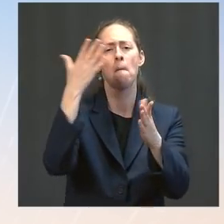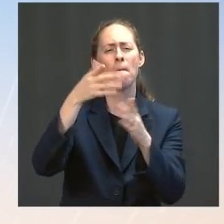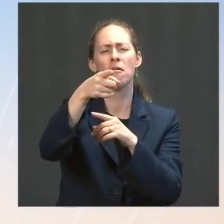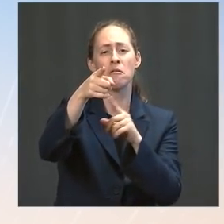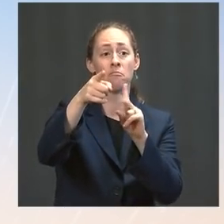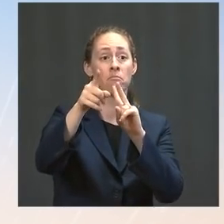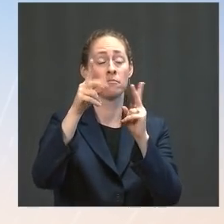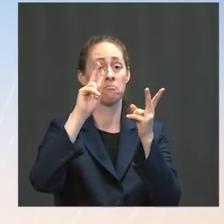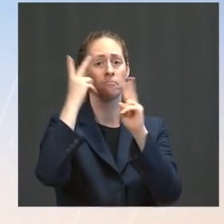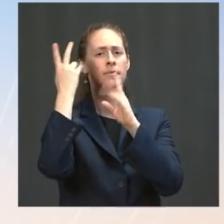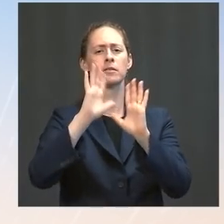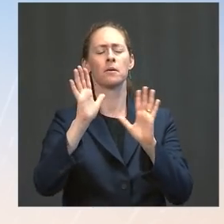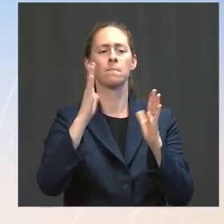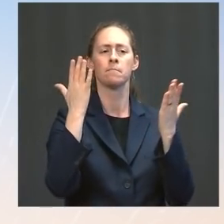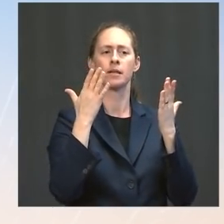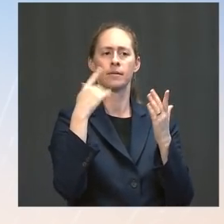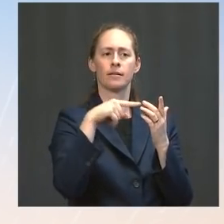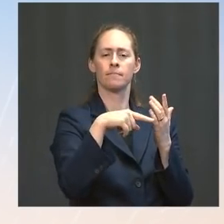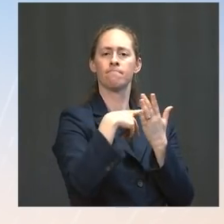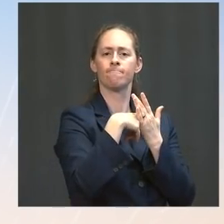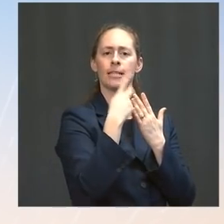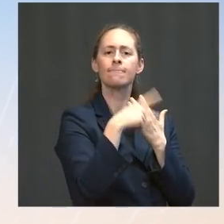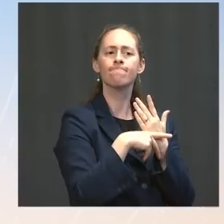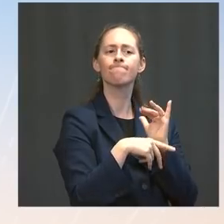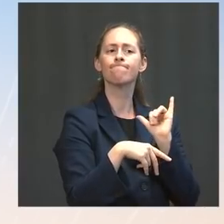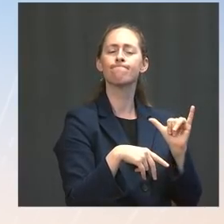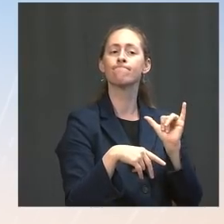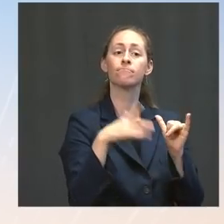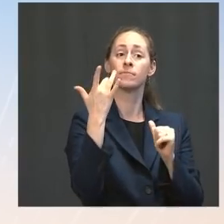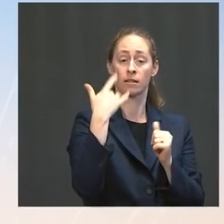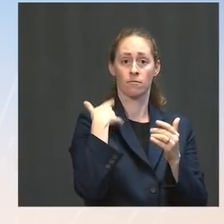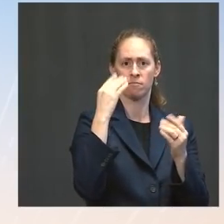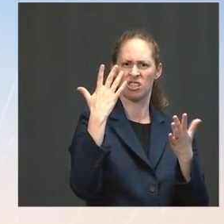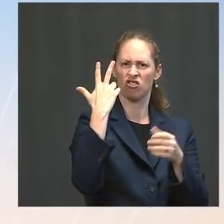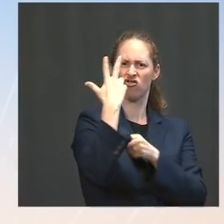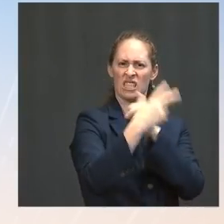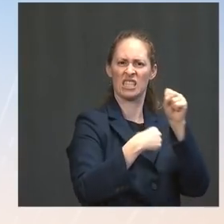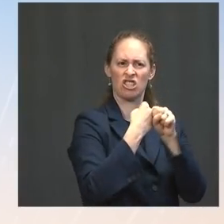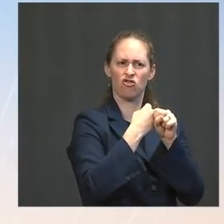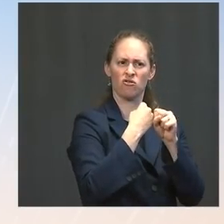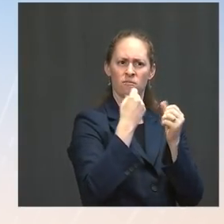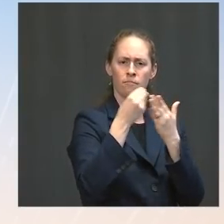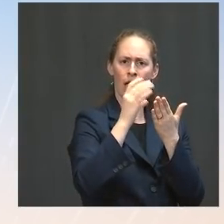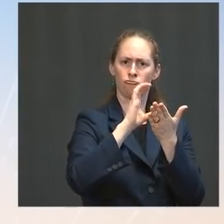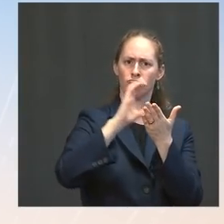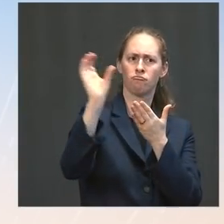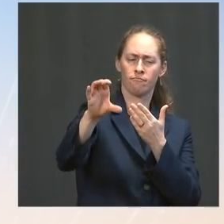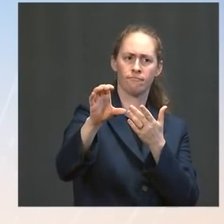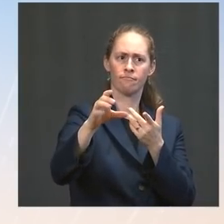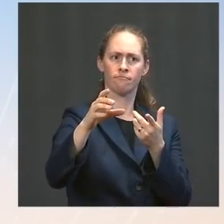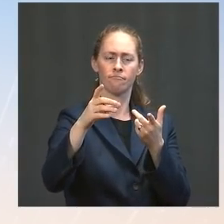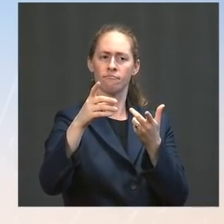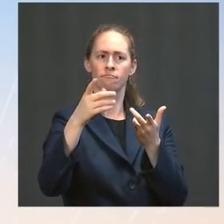the country with millions of dollars in cash, and members of Congress are asking the Biden administration for answers on whether that is indeed